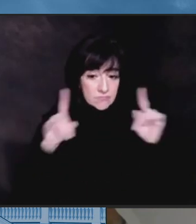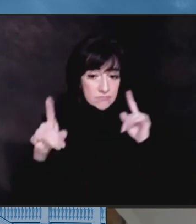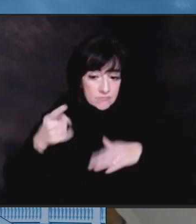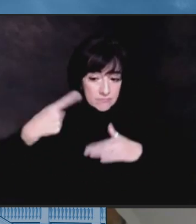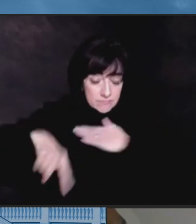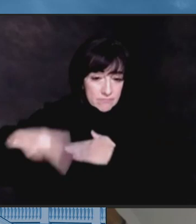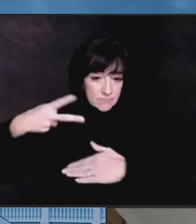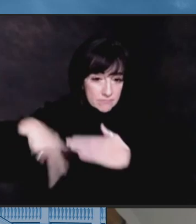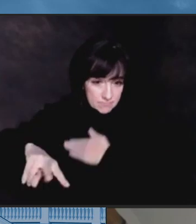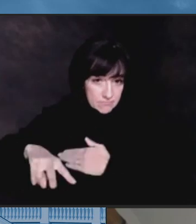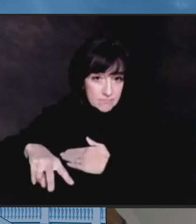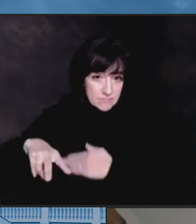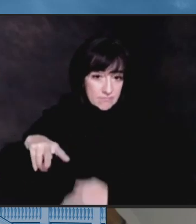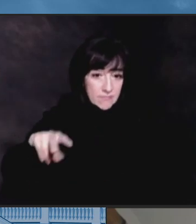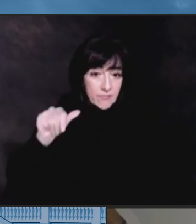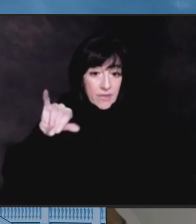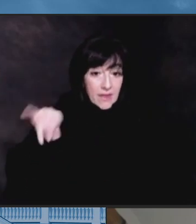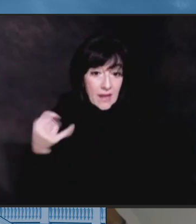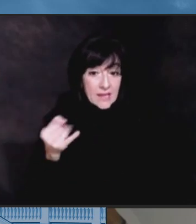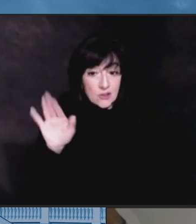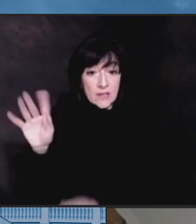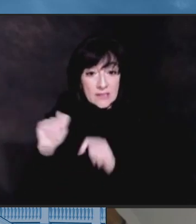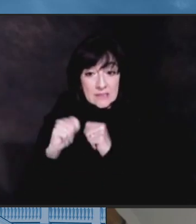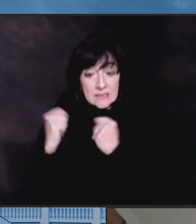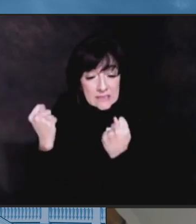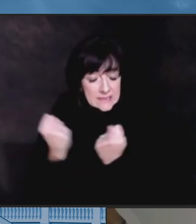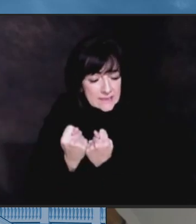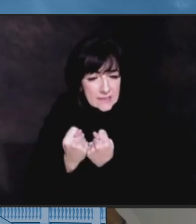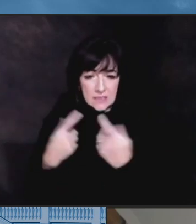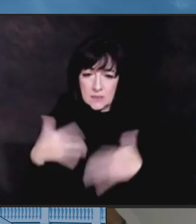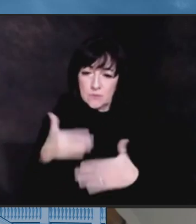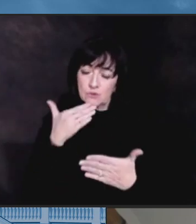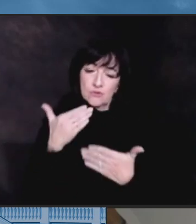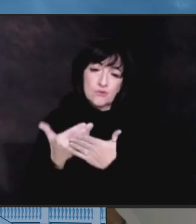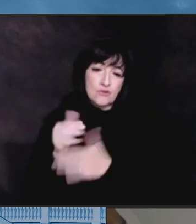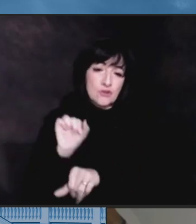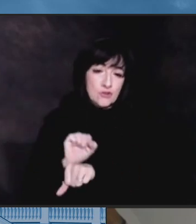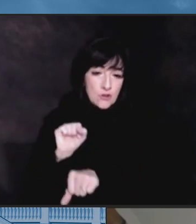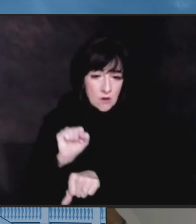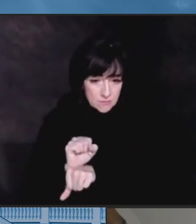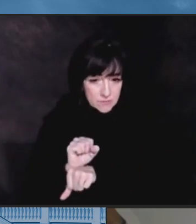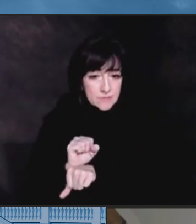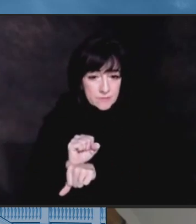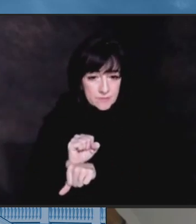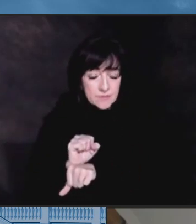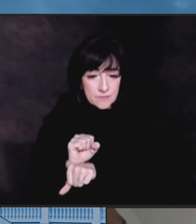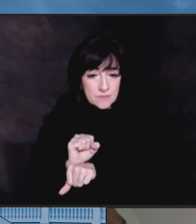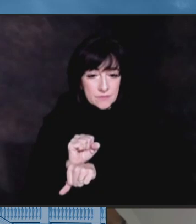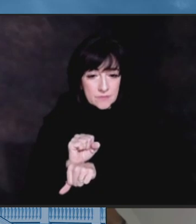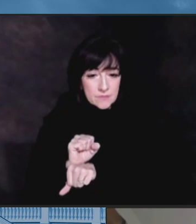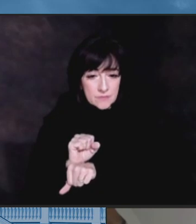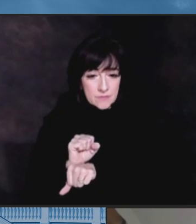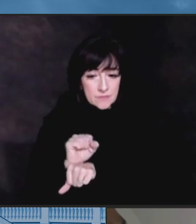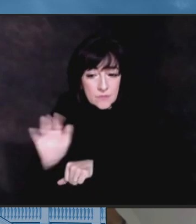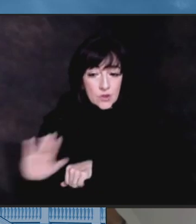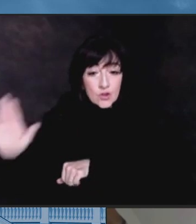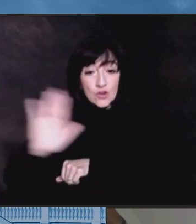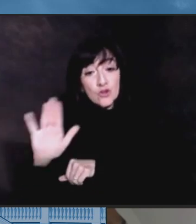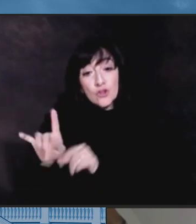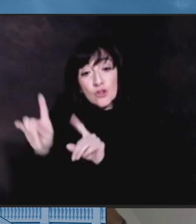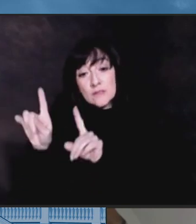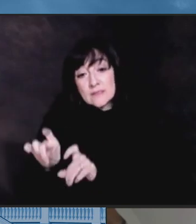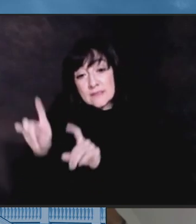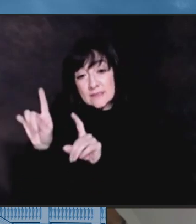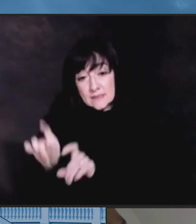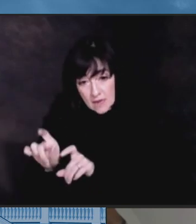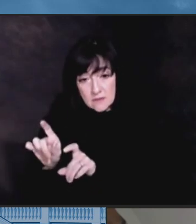And then AJ's team, the testing team, has been doing an incredible job. In fact, they're testing